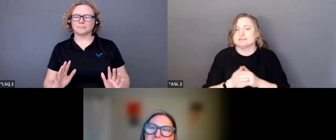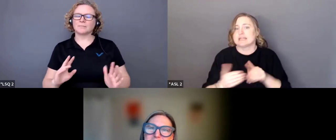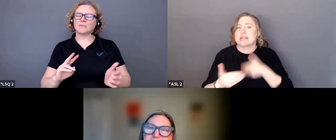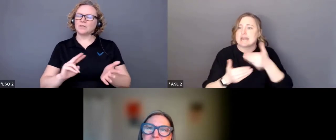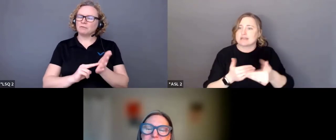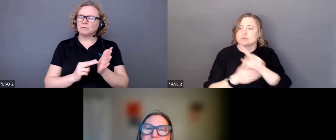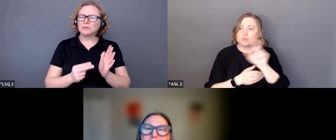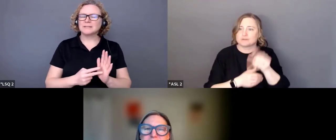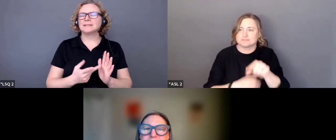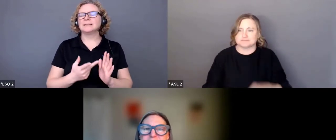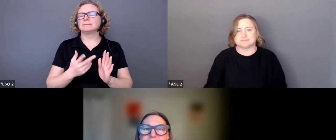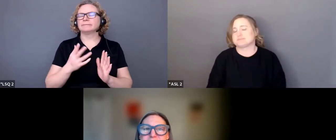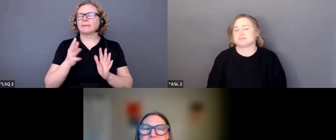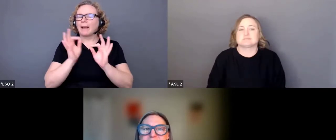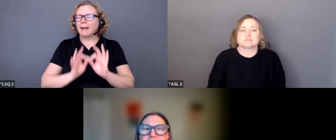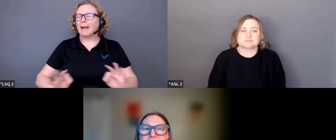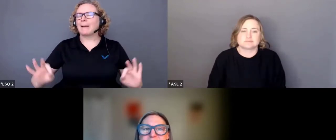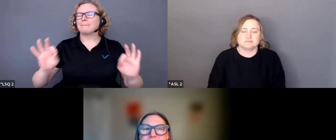please.